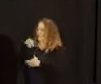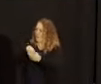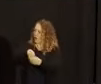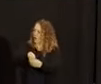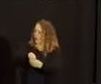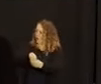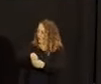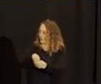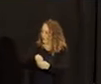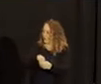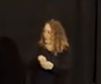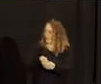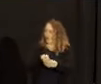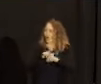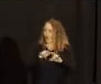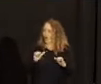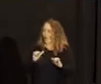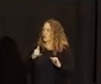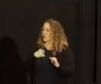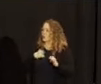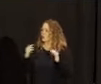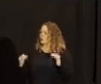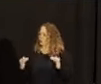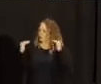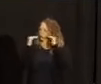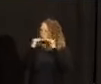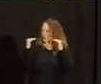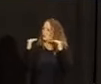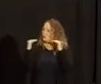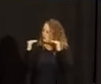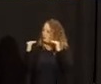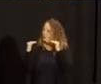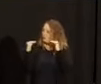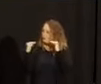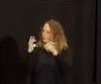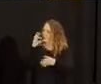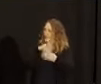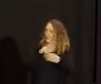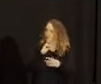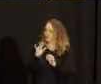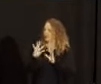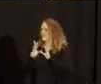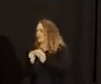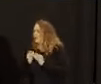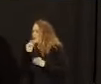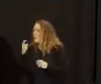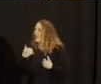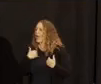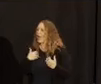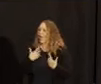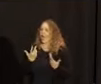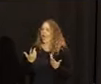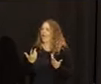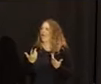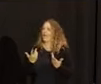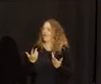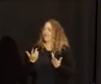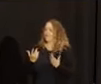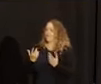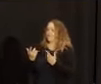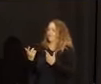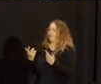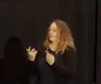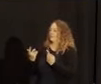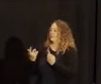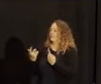are meaningful stakeholders and partners, making sure that families not only have a seat at the table, but they are